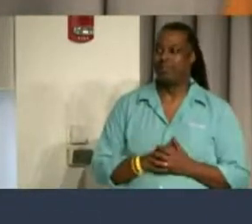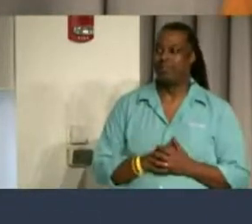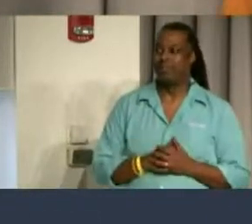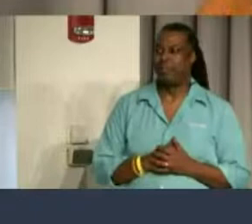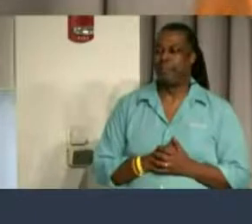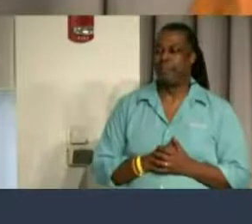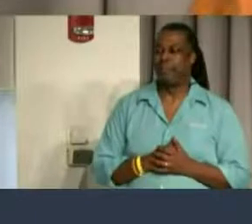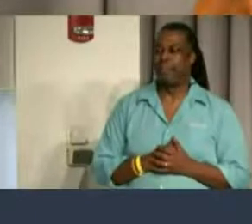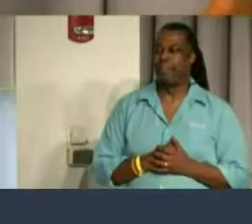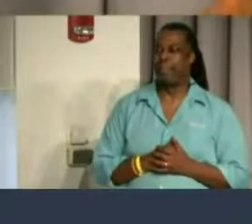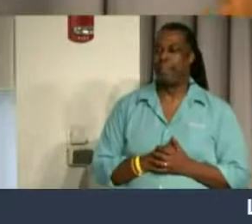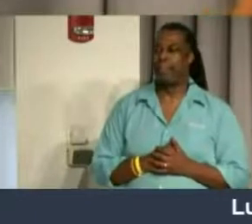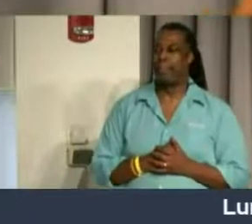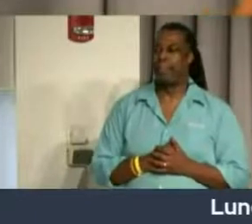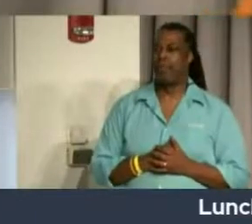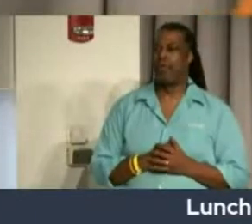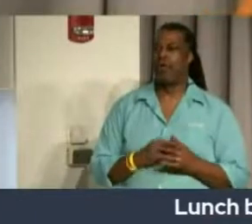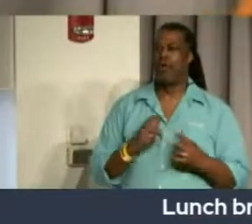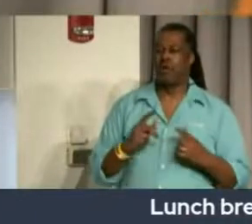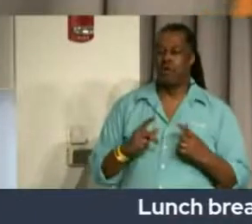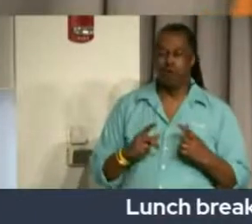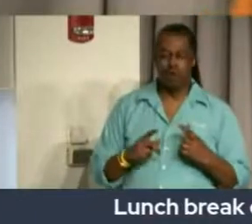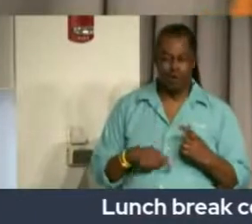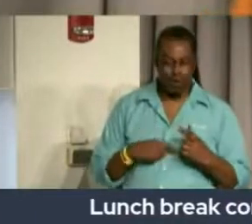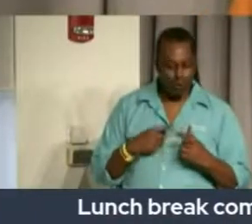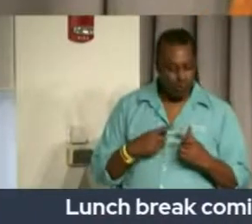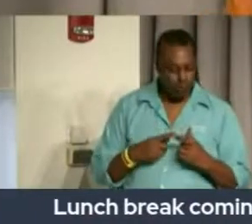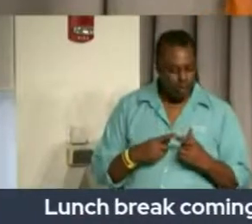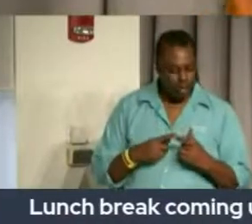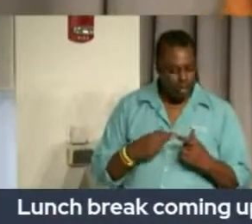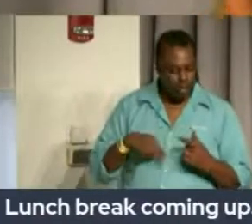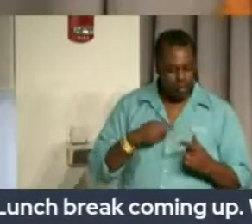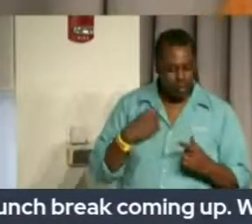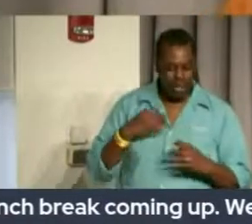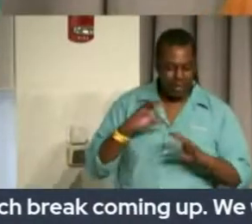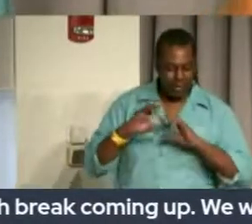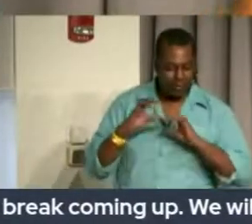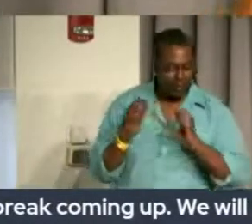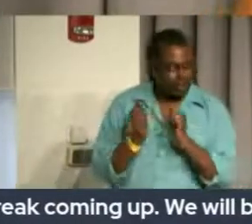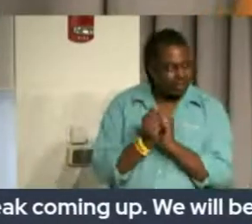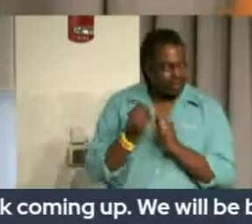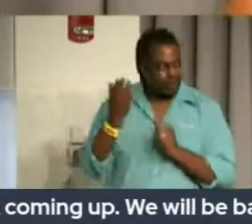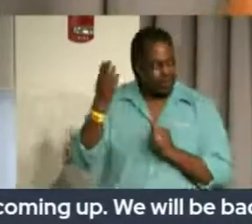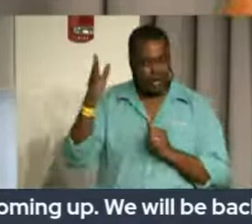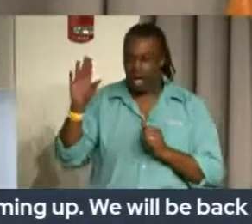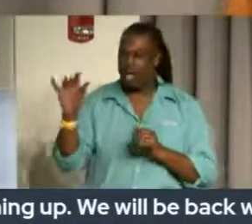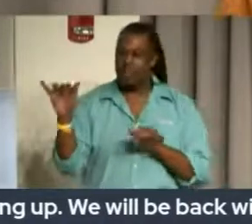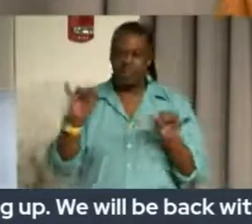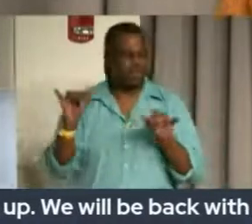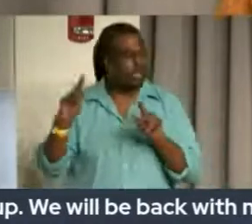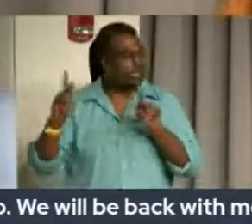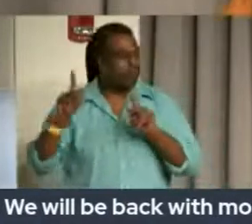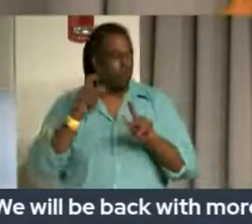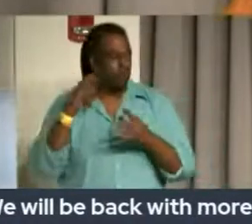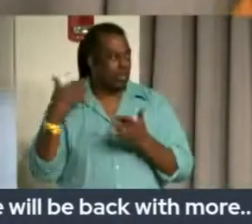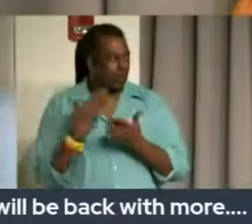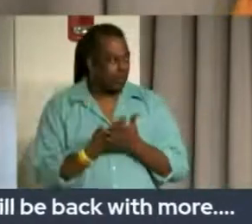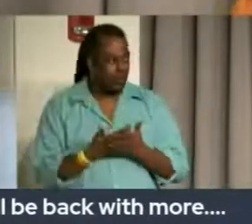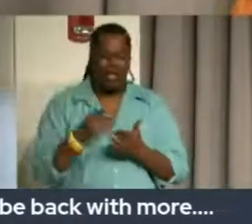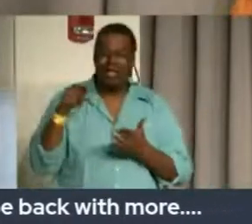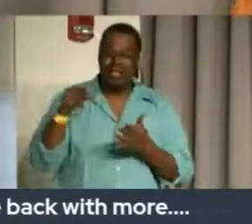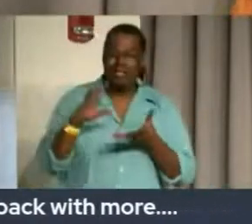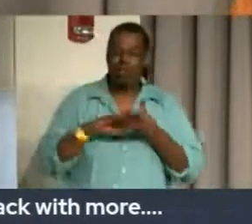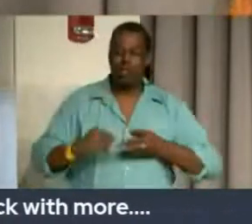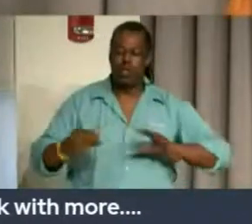We believe we have a communication with God, just like anybody else, everybody who came here. The stories that was